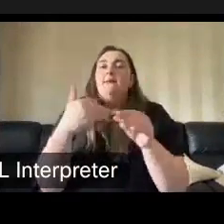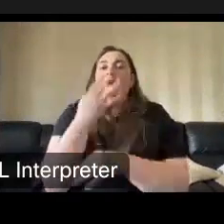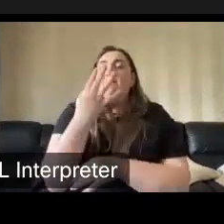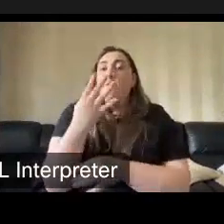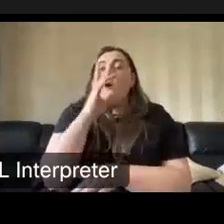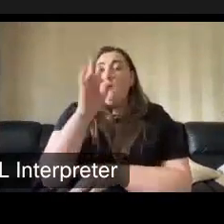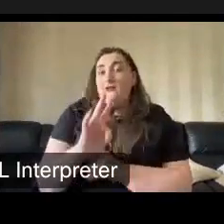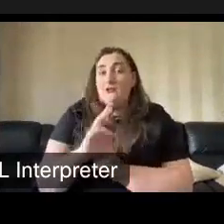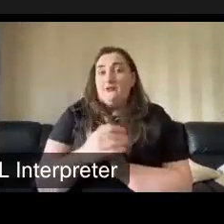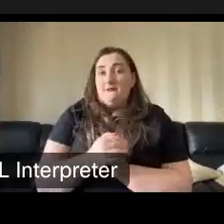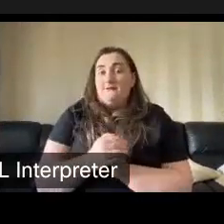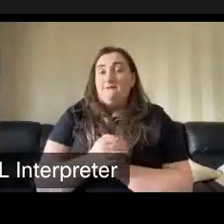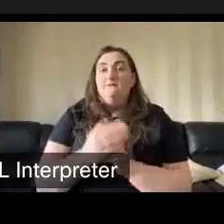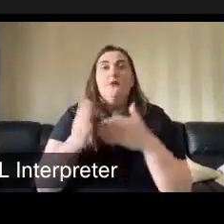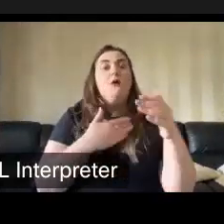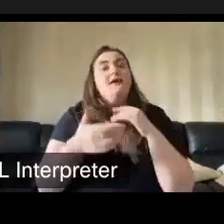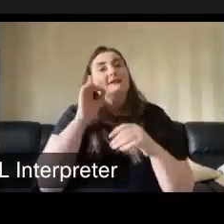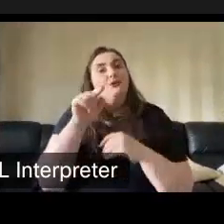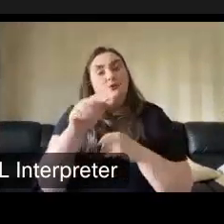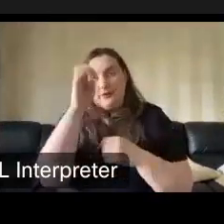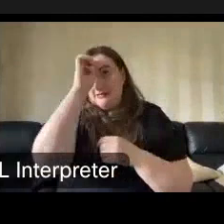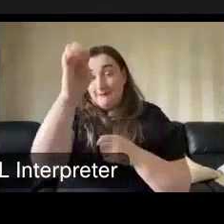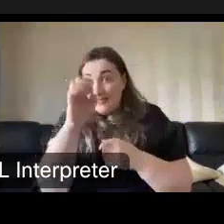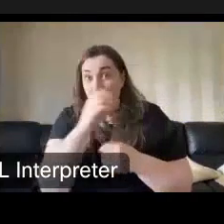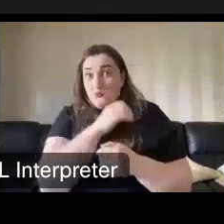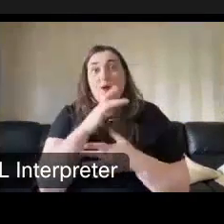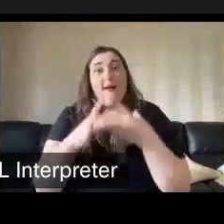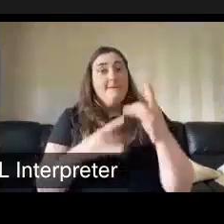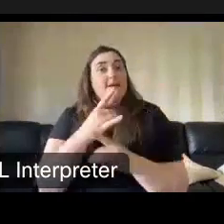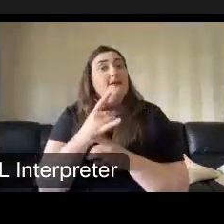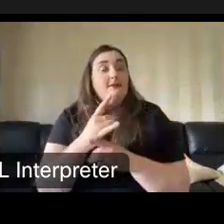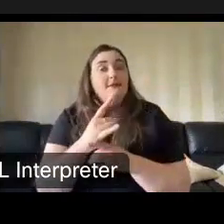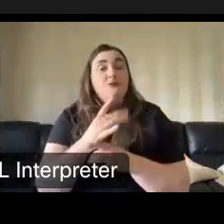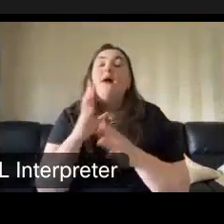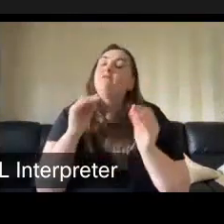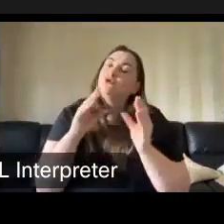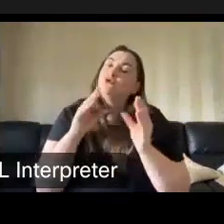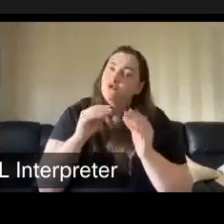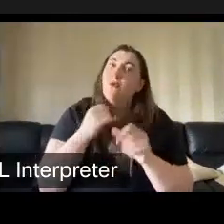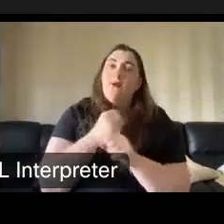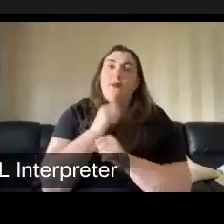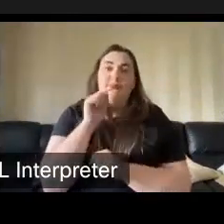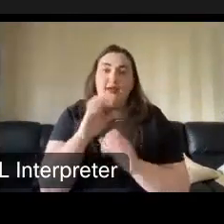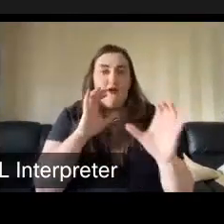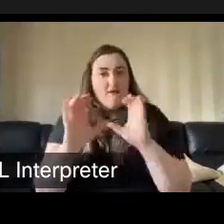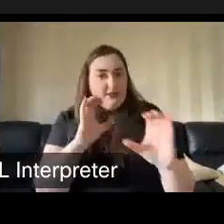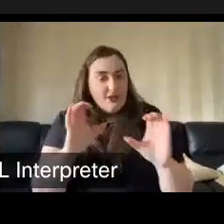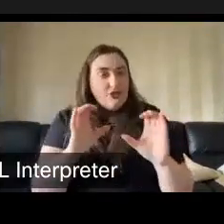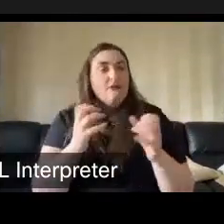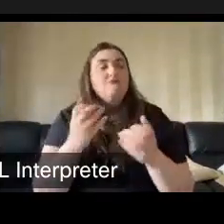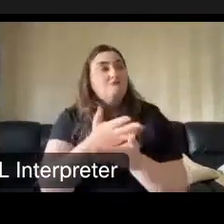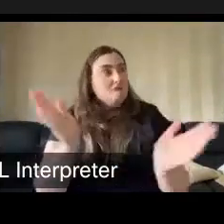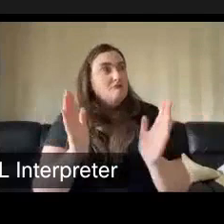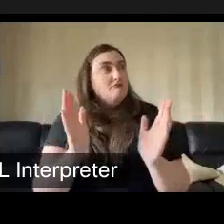questions. So what did you expect to happen? So you have a conversation about that with everyone. What